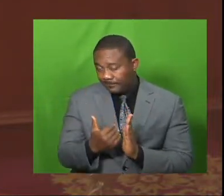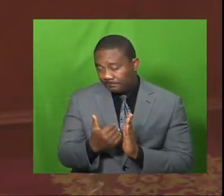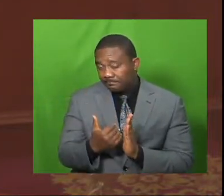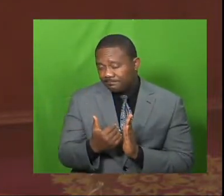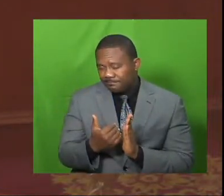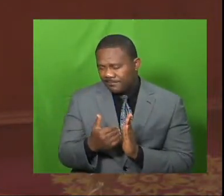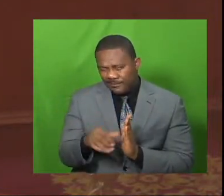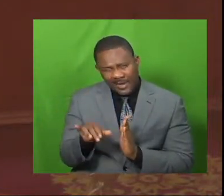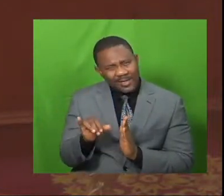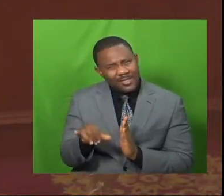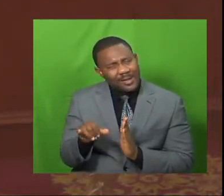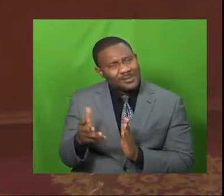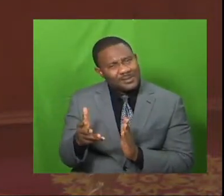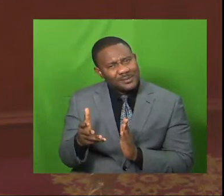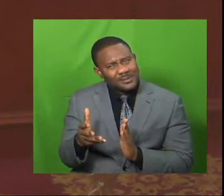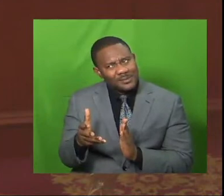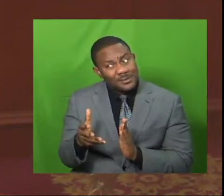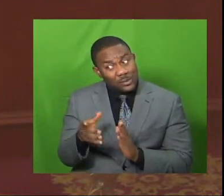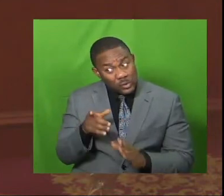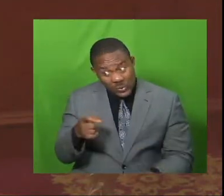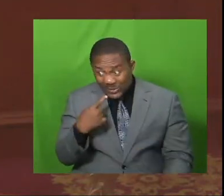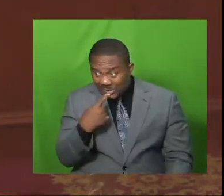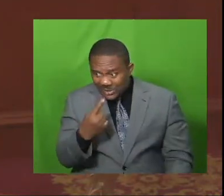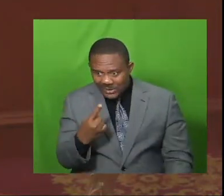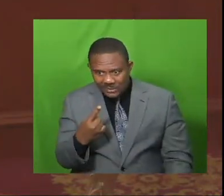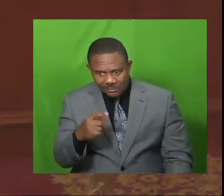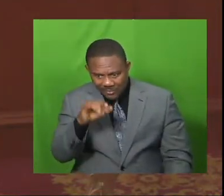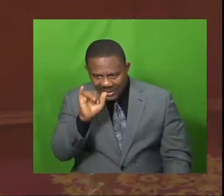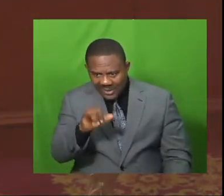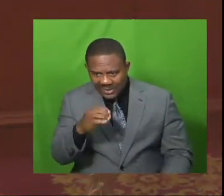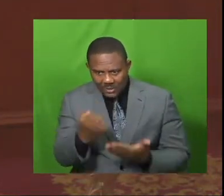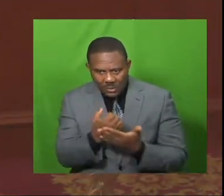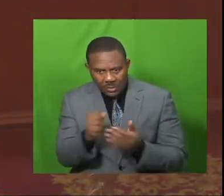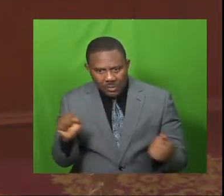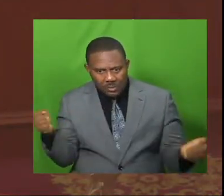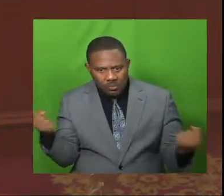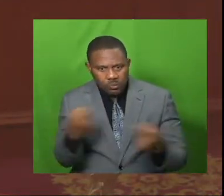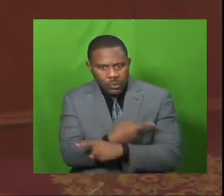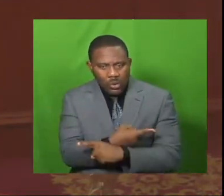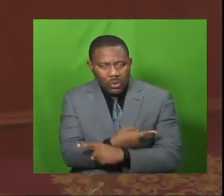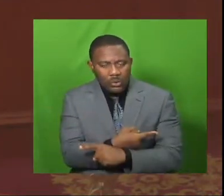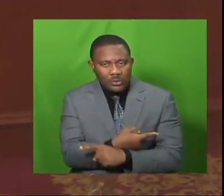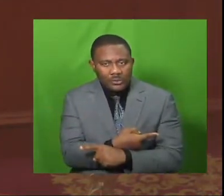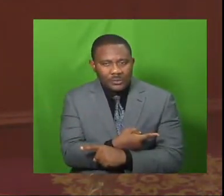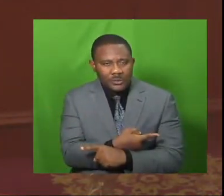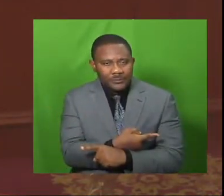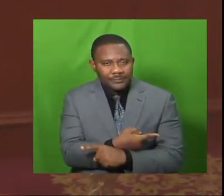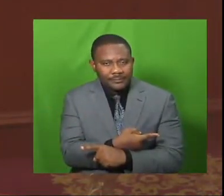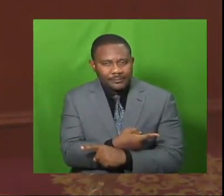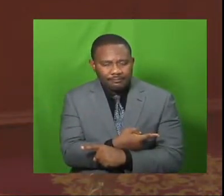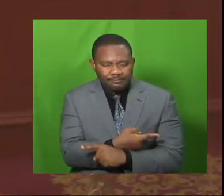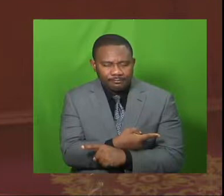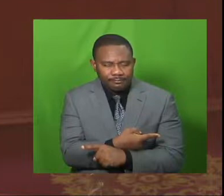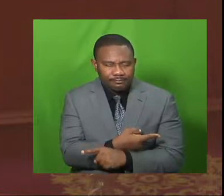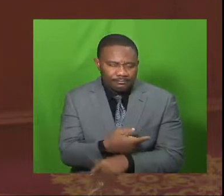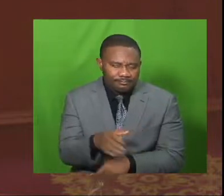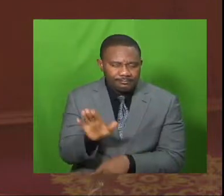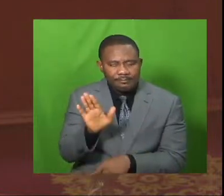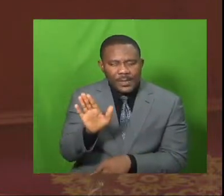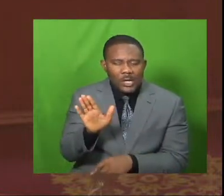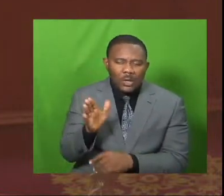money, and yet you said that was a damaged economy? When you now start developing your proper economy, you started